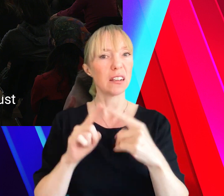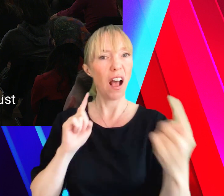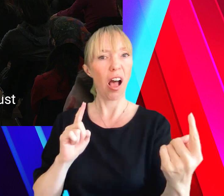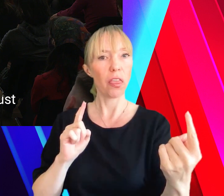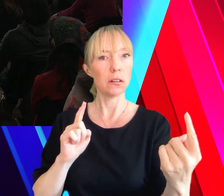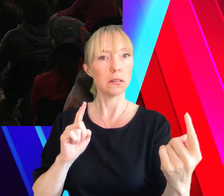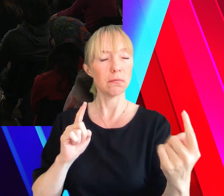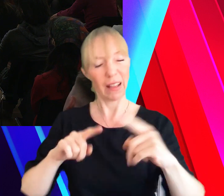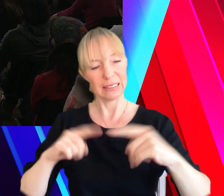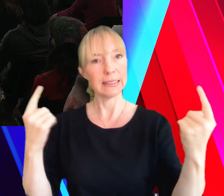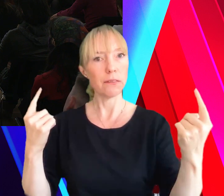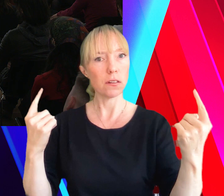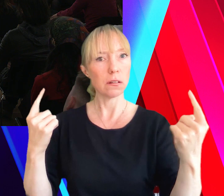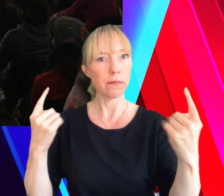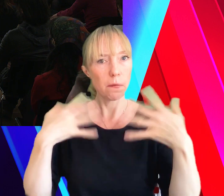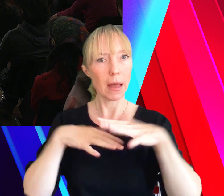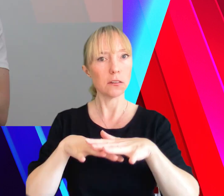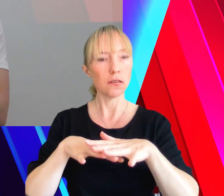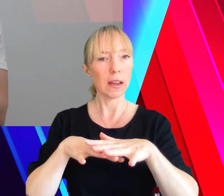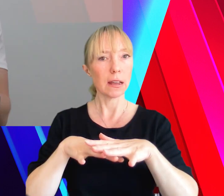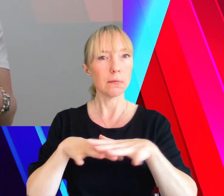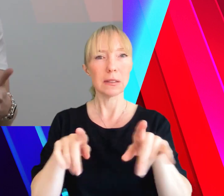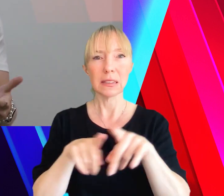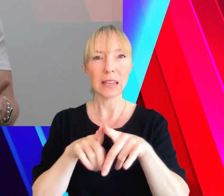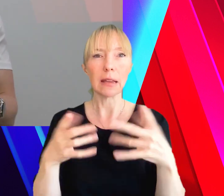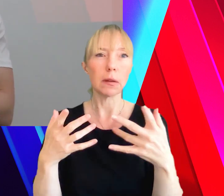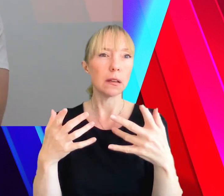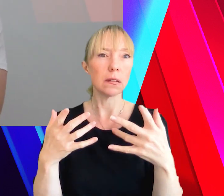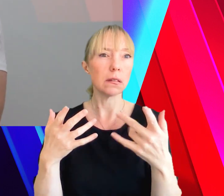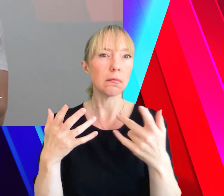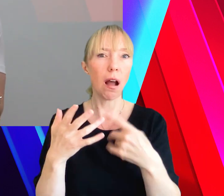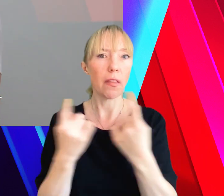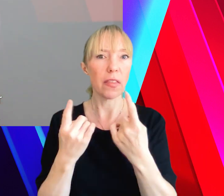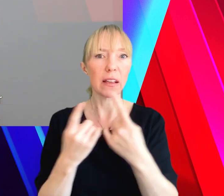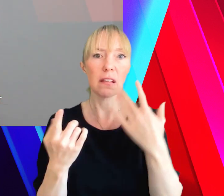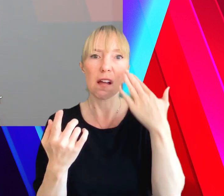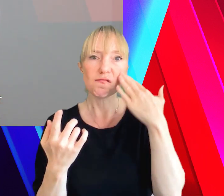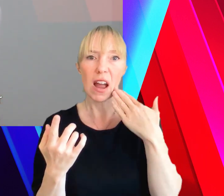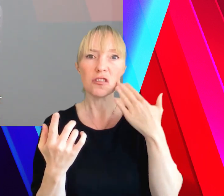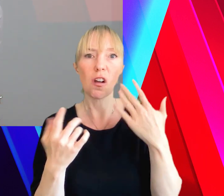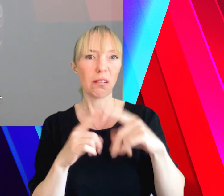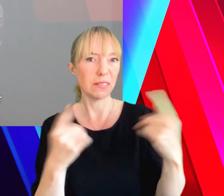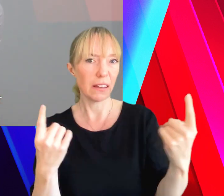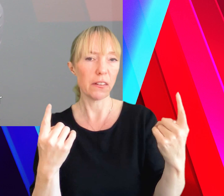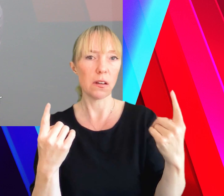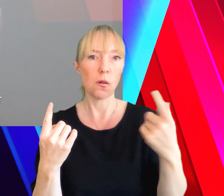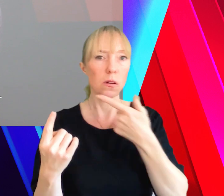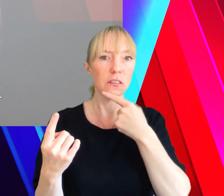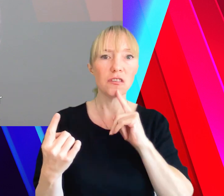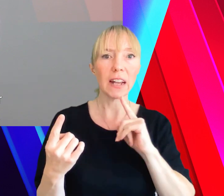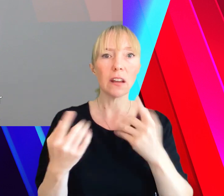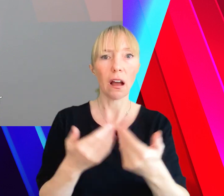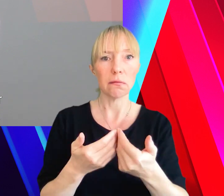being othered from like the mainstream, or so that can extend to all other types of othering, like either as like racial